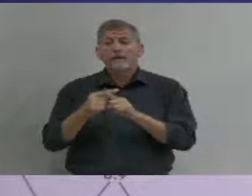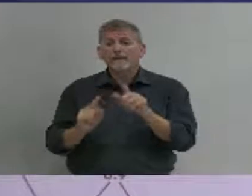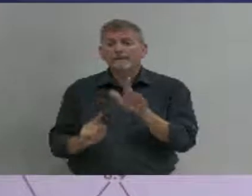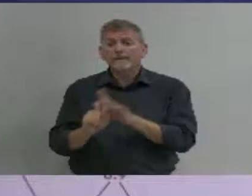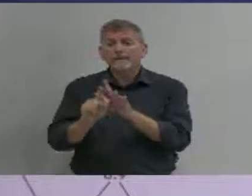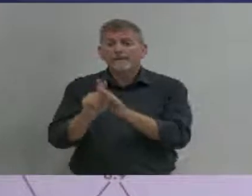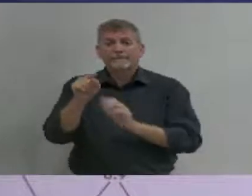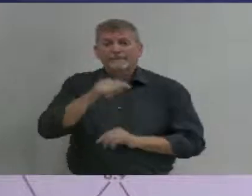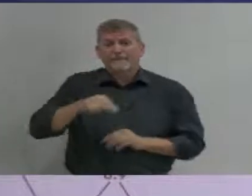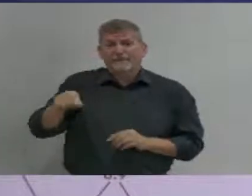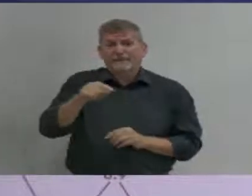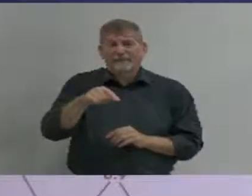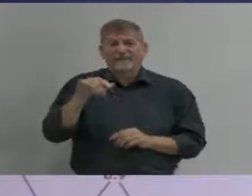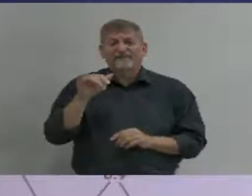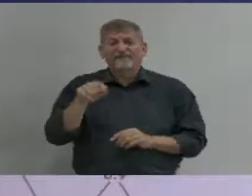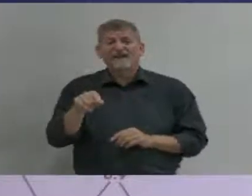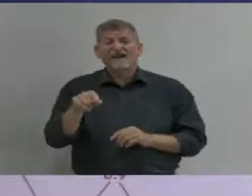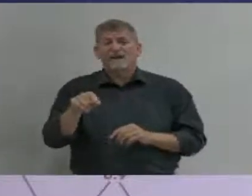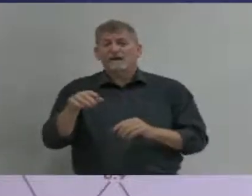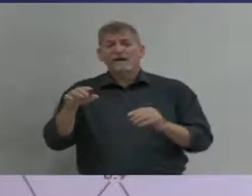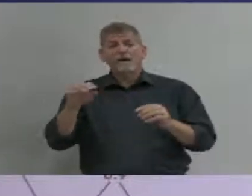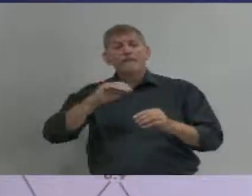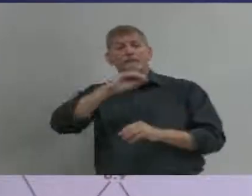goal for our percent positivity is to remain at